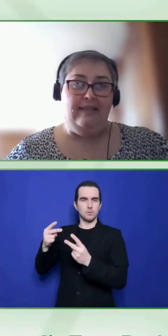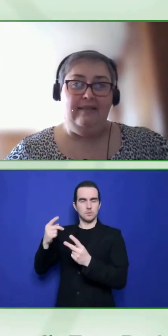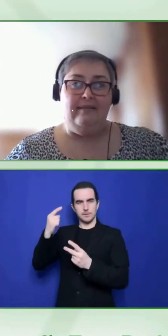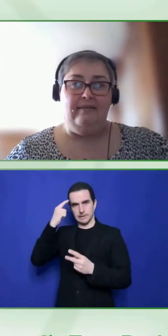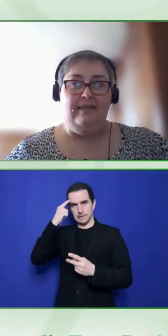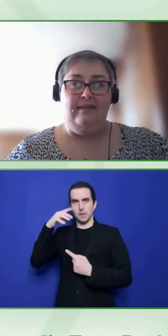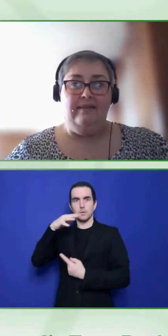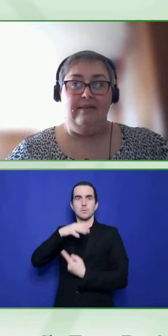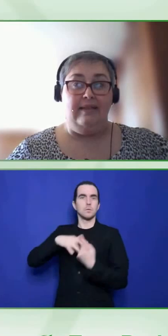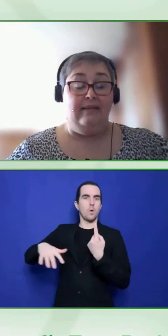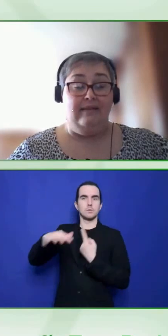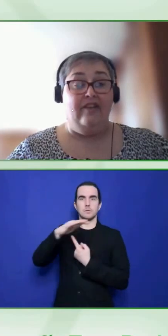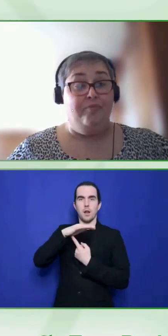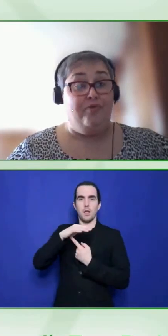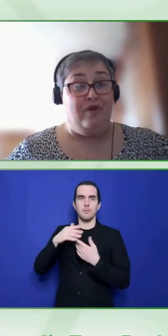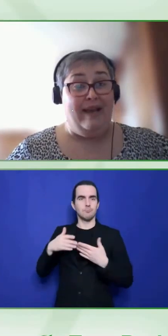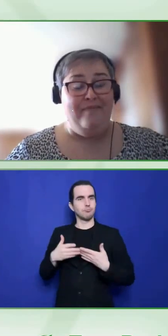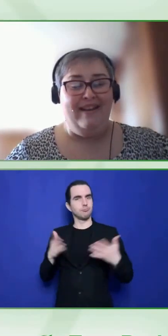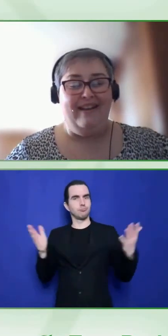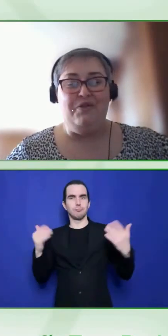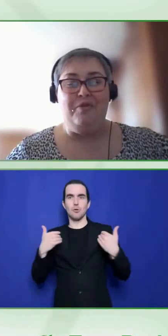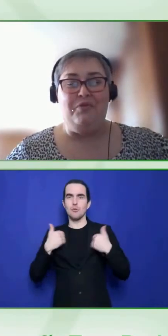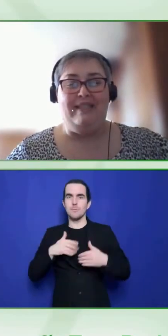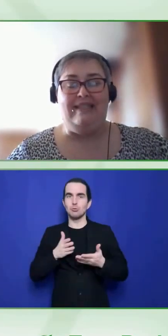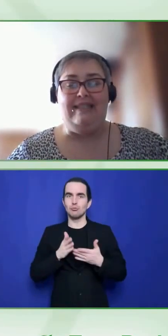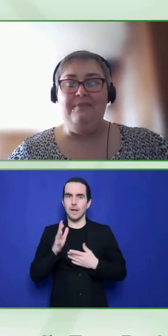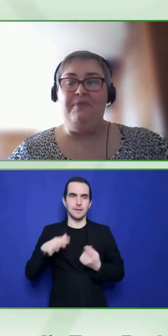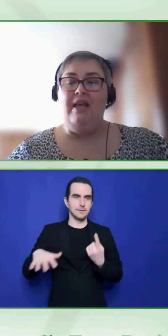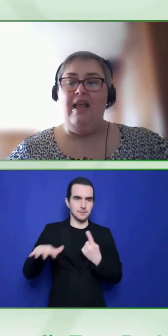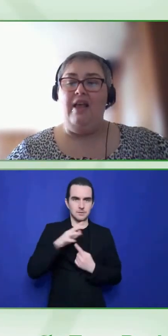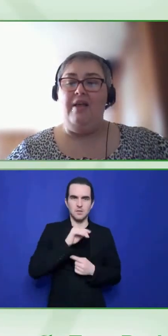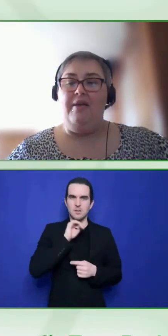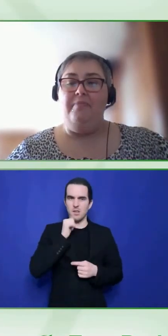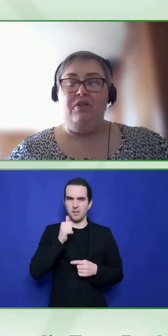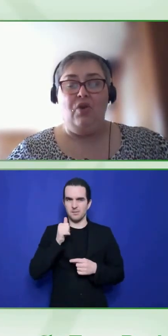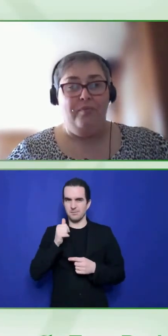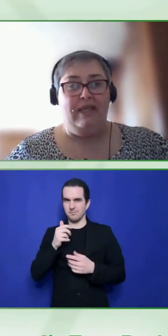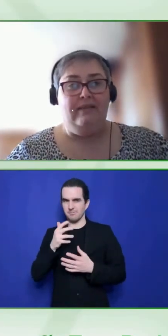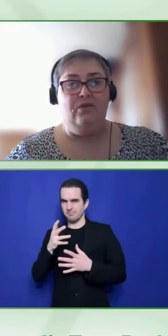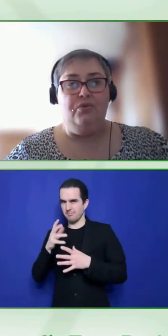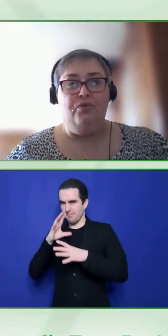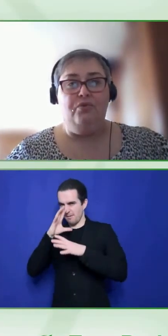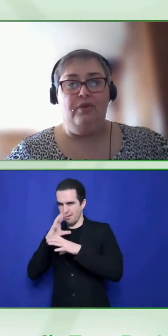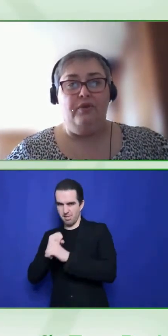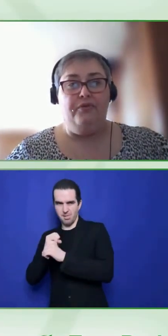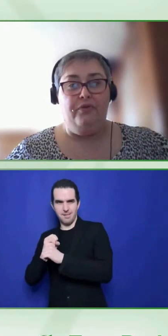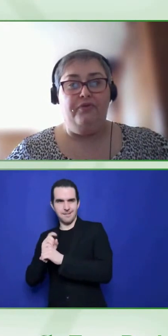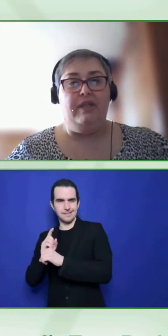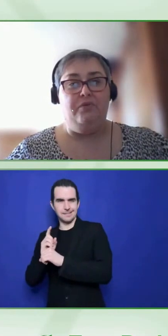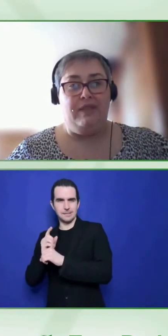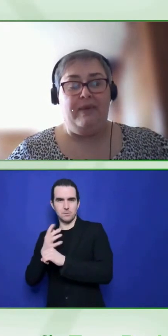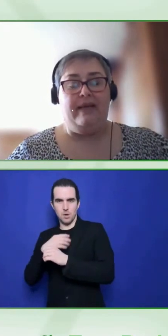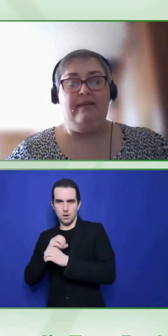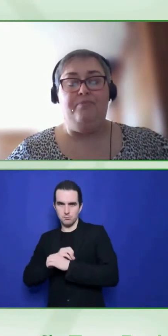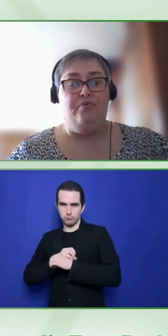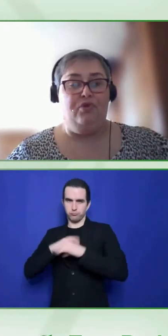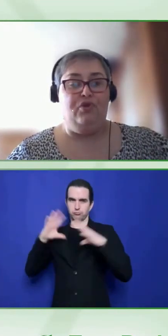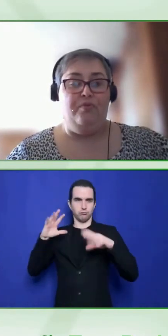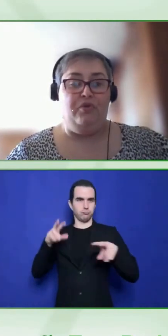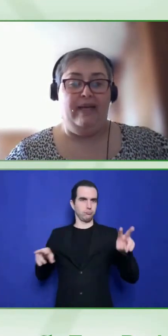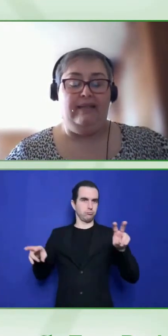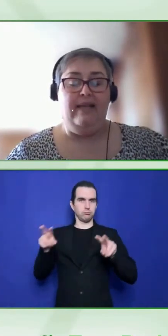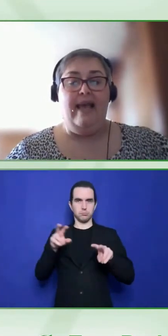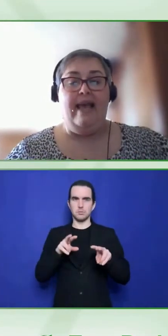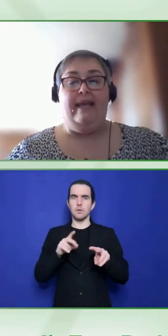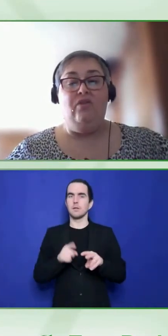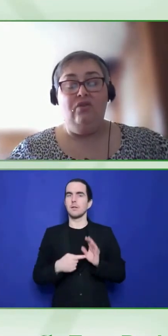A Human Rights City is a city that is self-proclaimed as a human rights city. but commit to fulfill and respect and promote